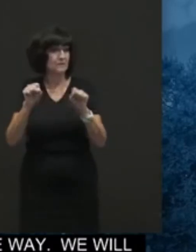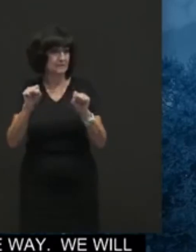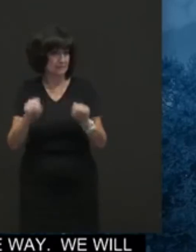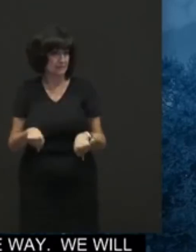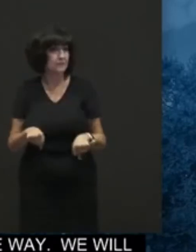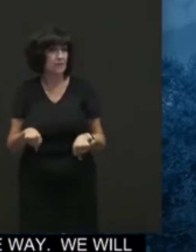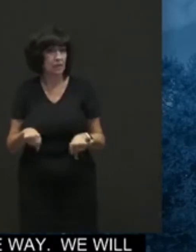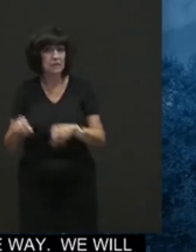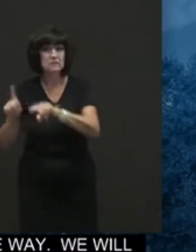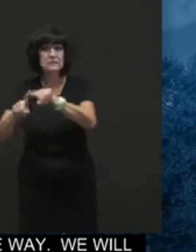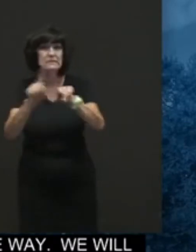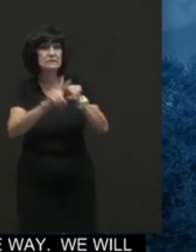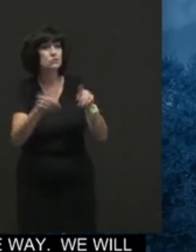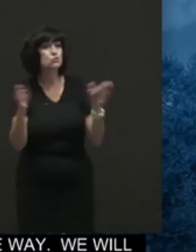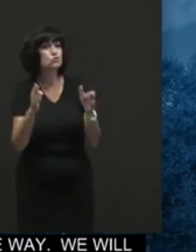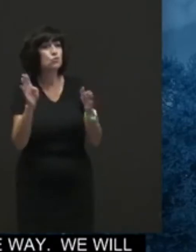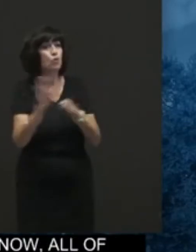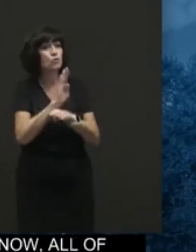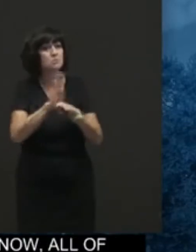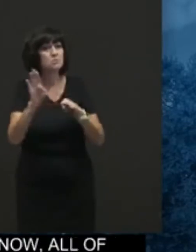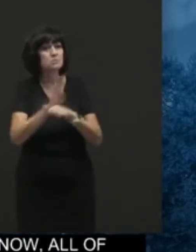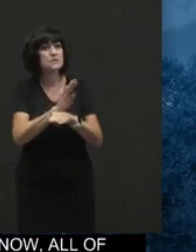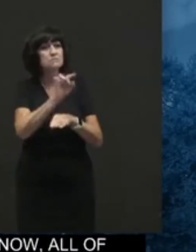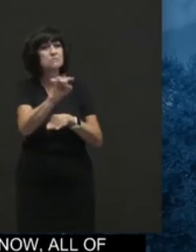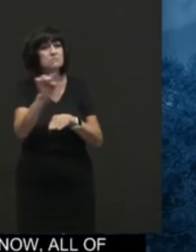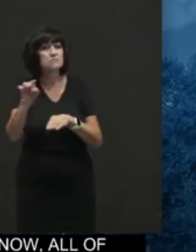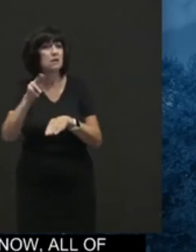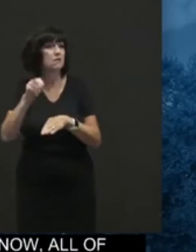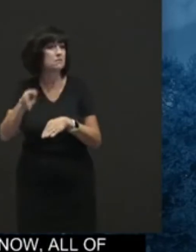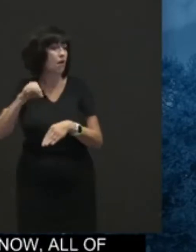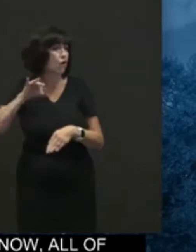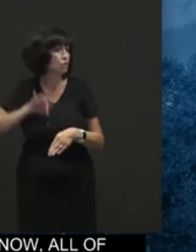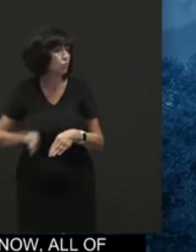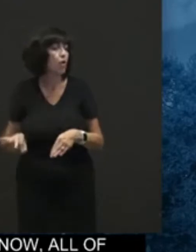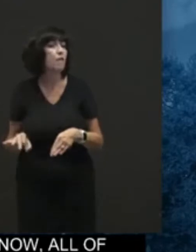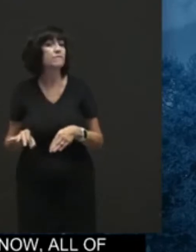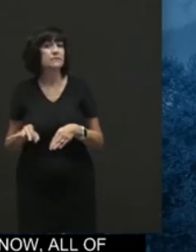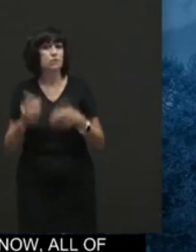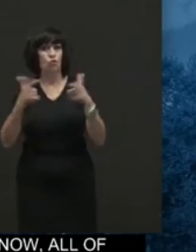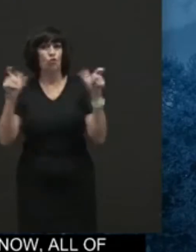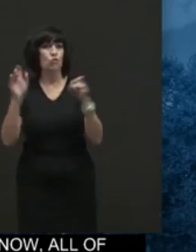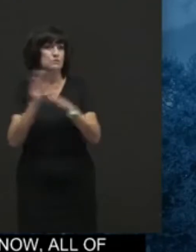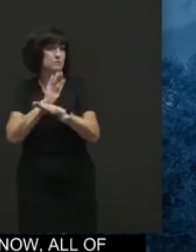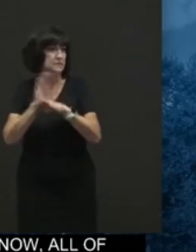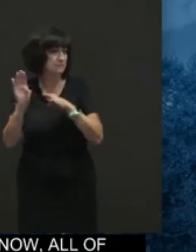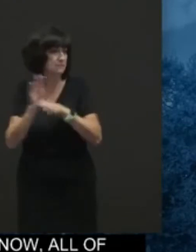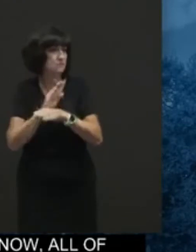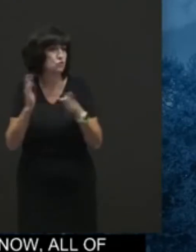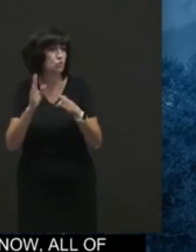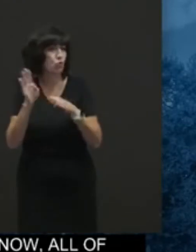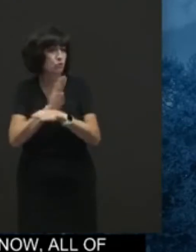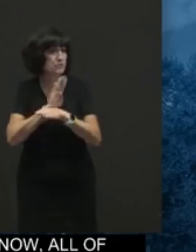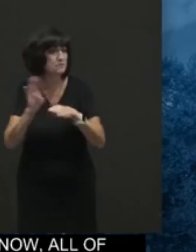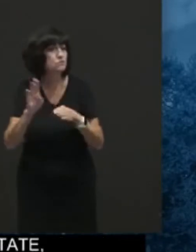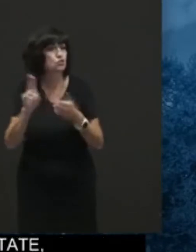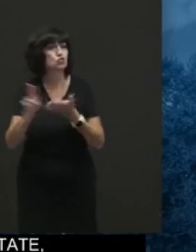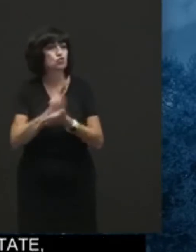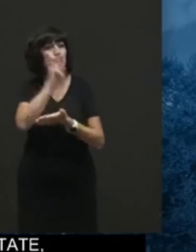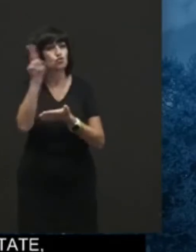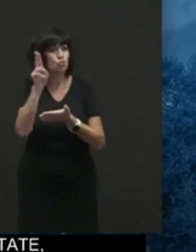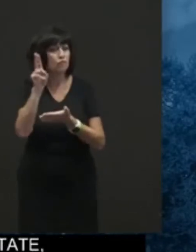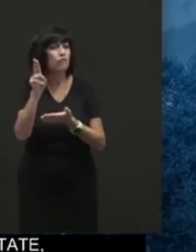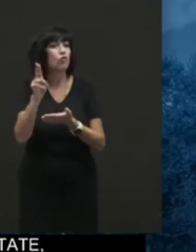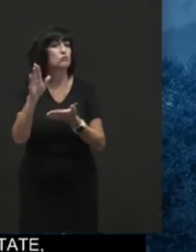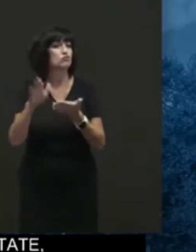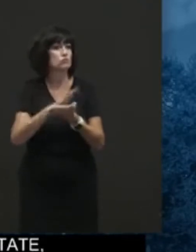institutions, businesses, and agencies in our state, nonprofit agencies, small businesses, large businesses, the university and colleges, and